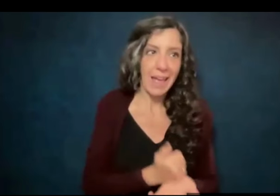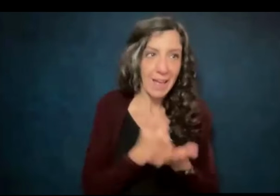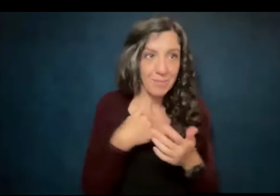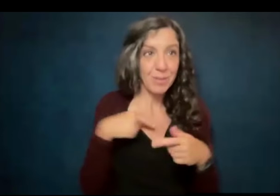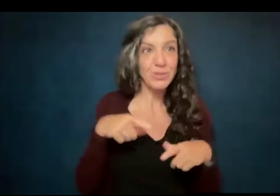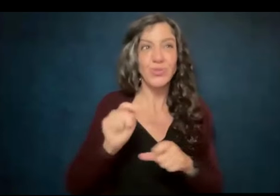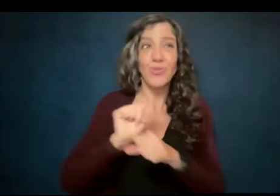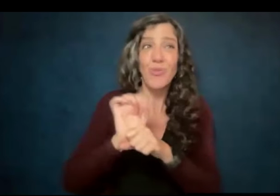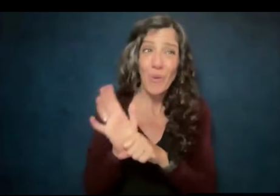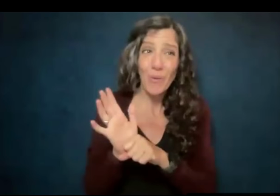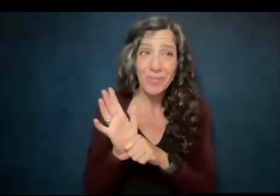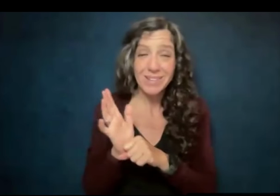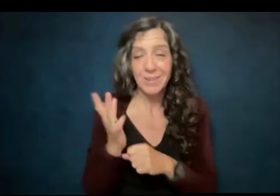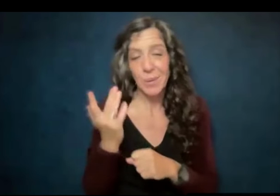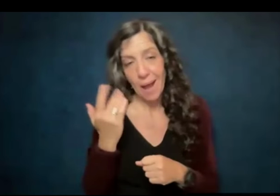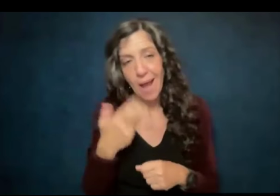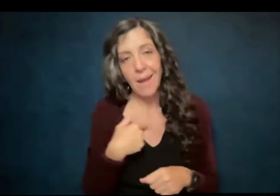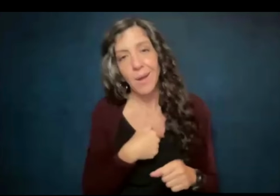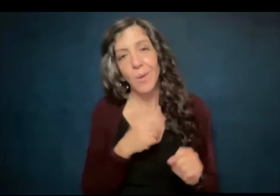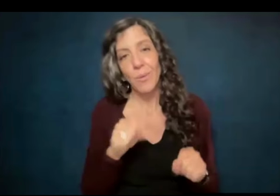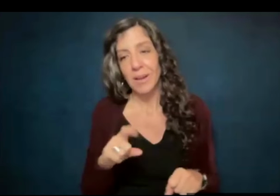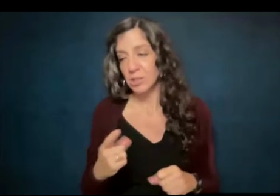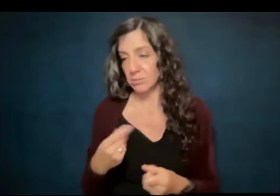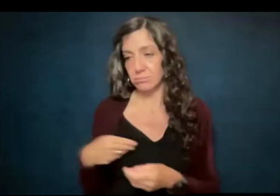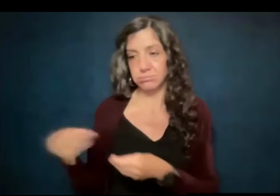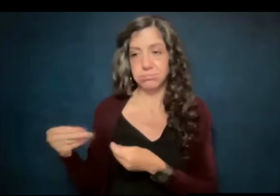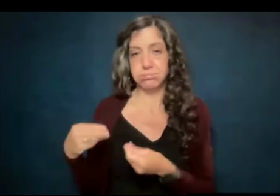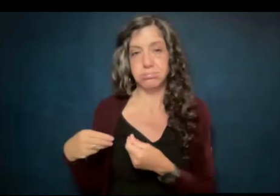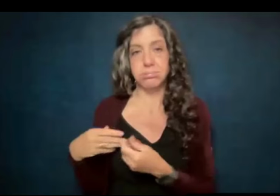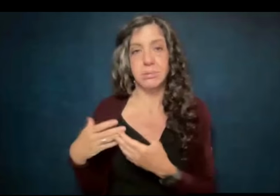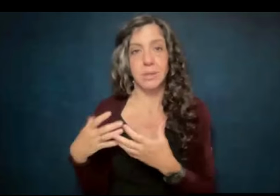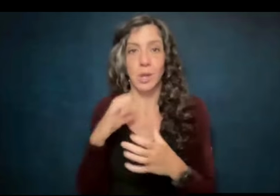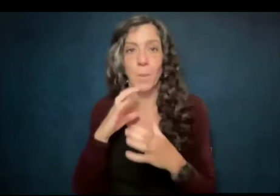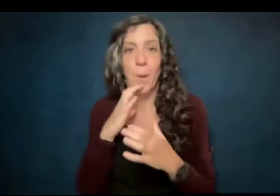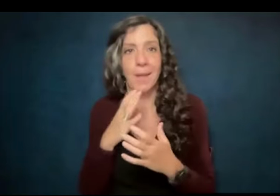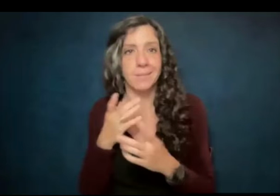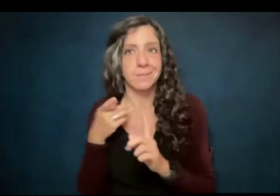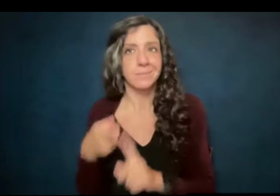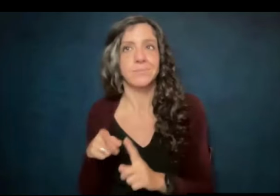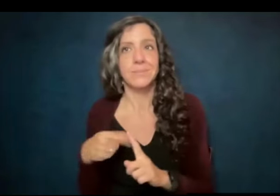during COVID so that we can just communicate about the pass